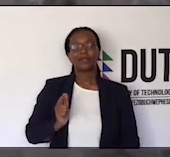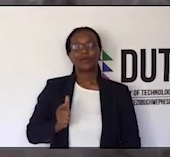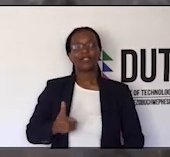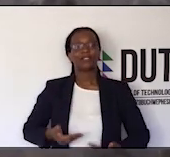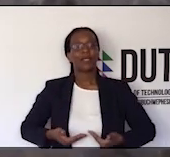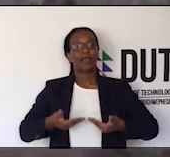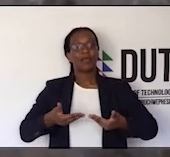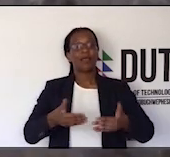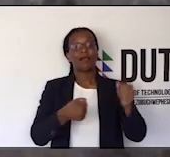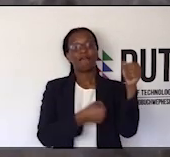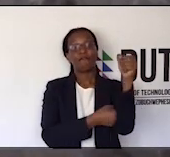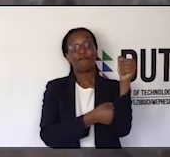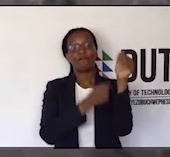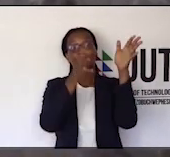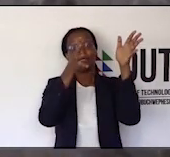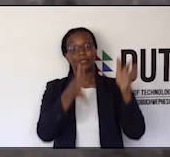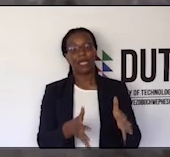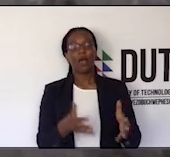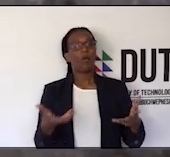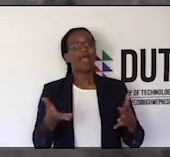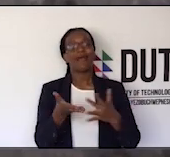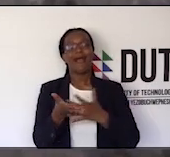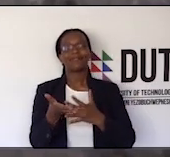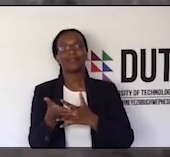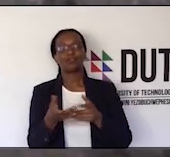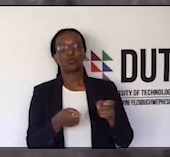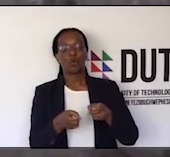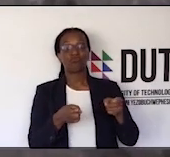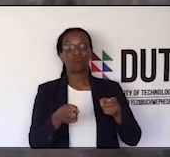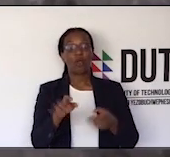officer at the access control points.